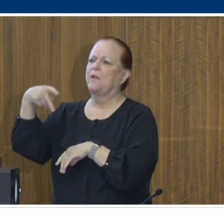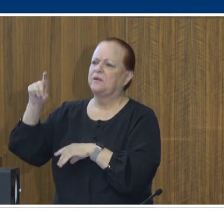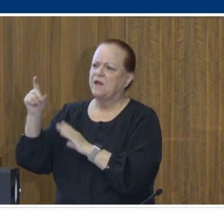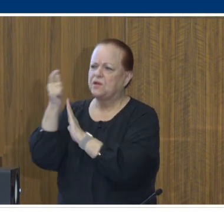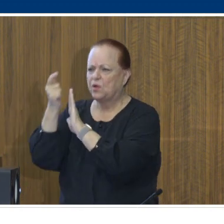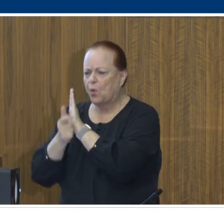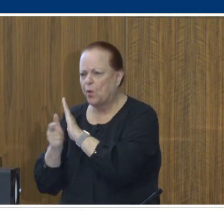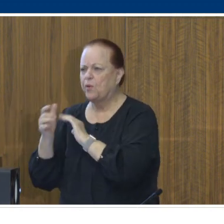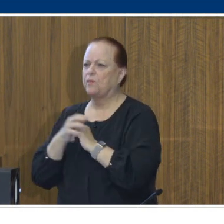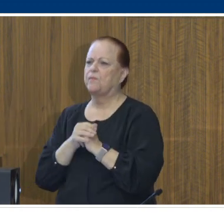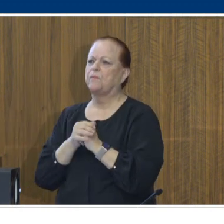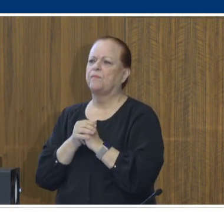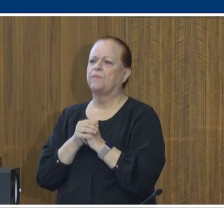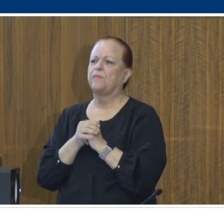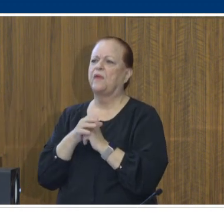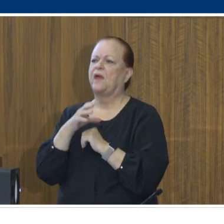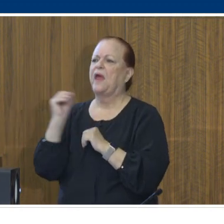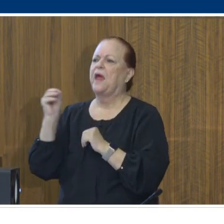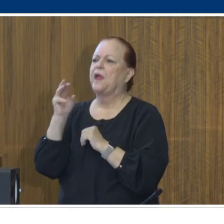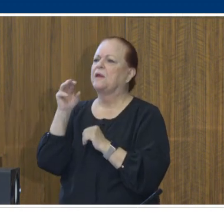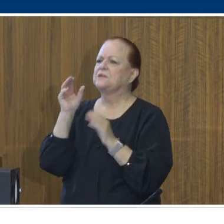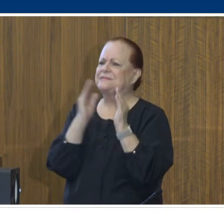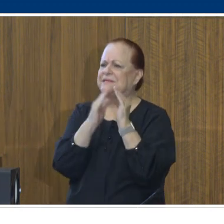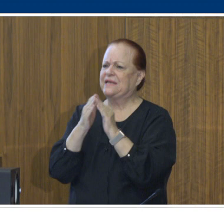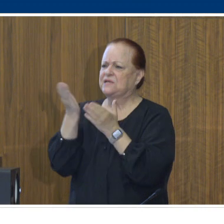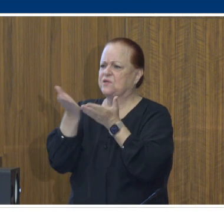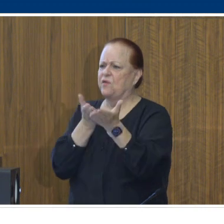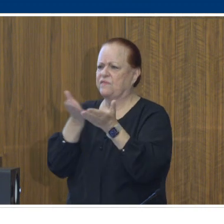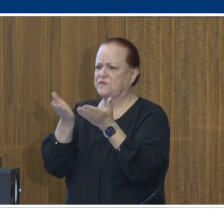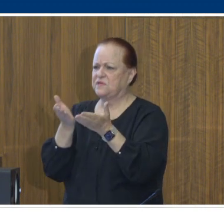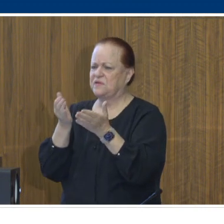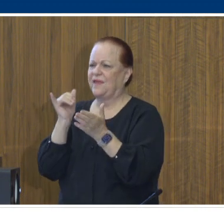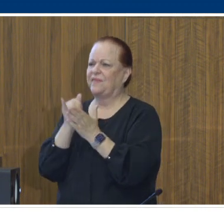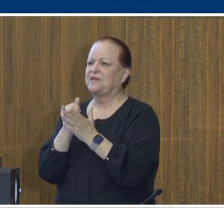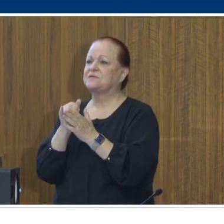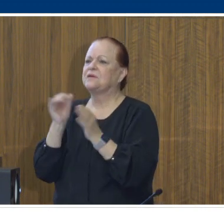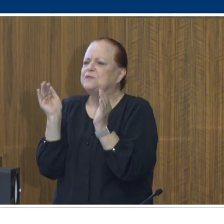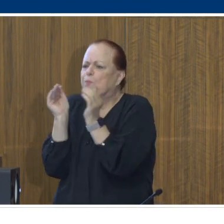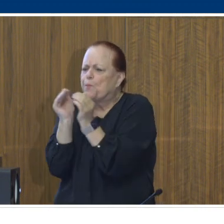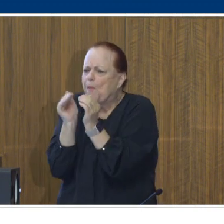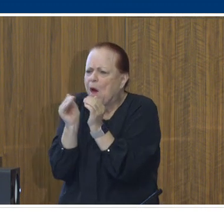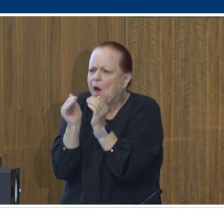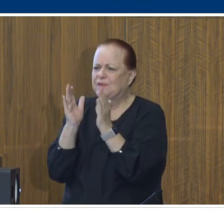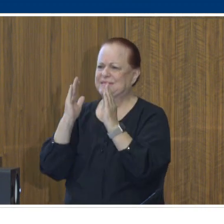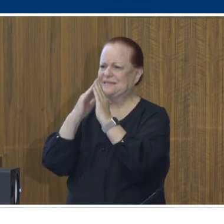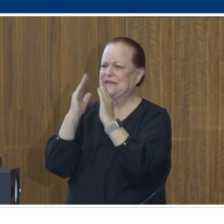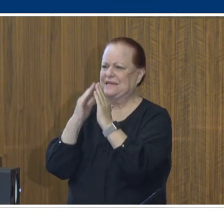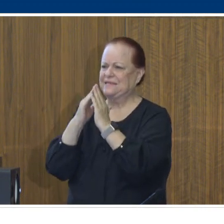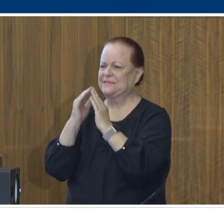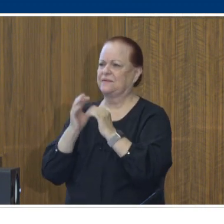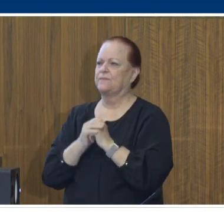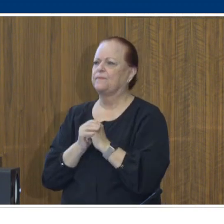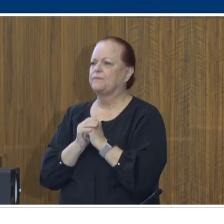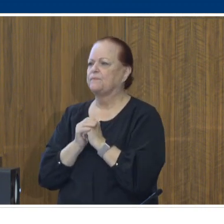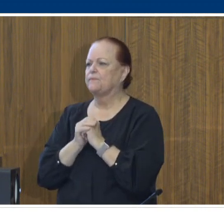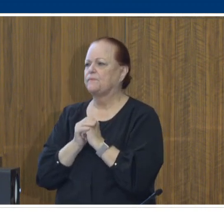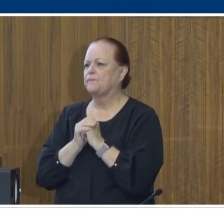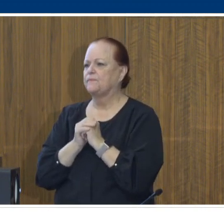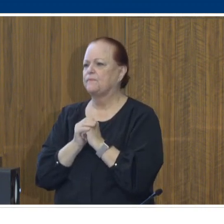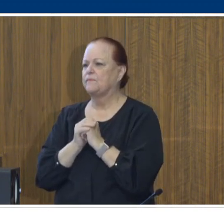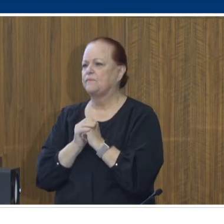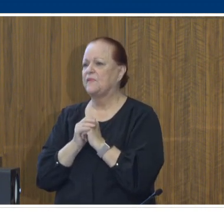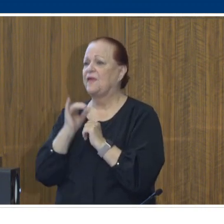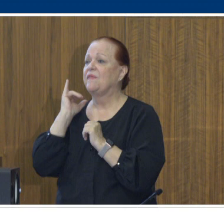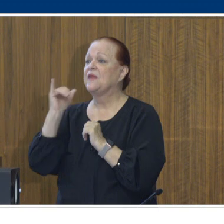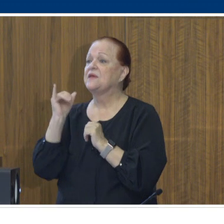probation, municipal services to those unincorporated areas, and contract cities. And this